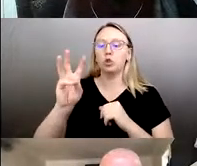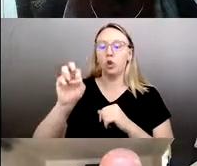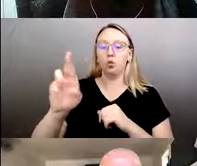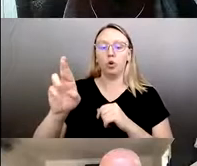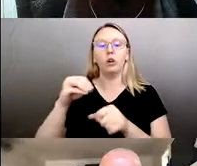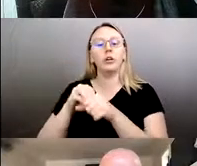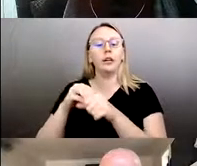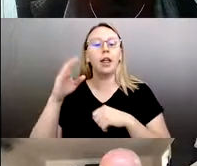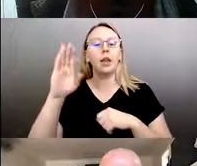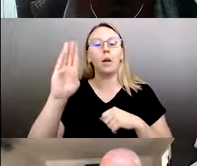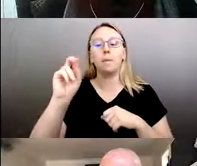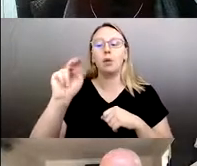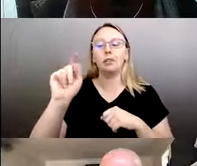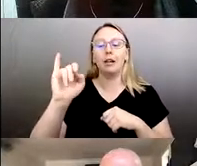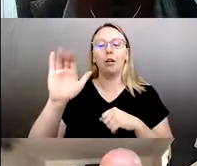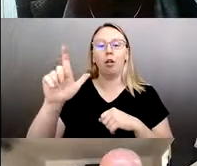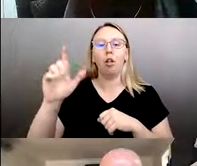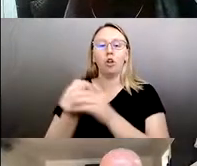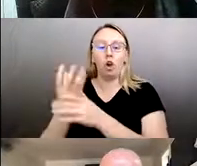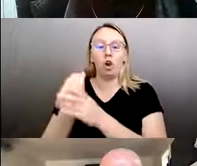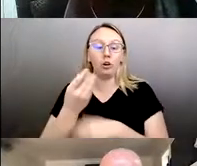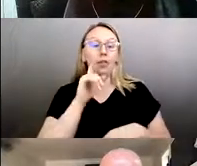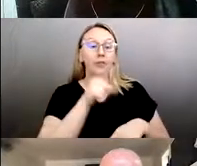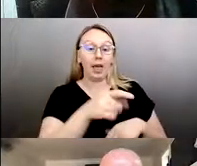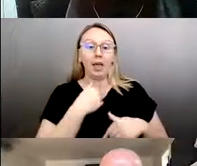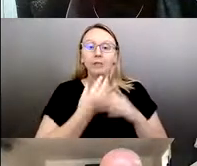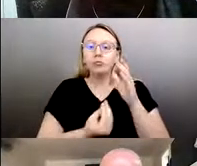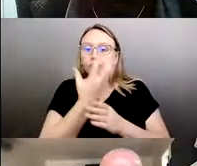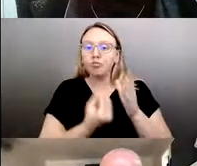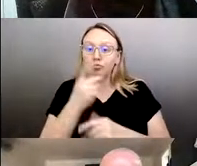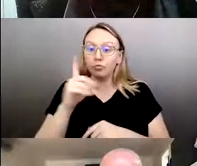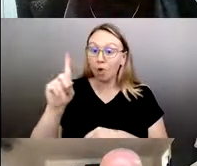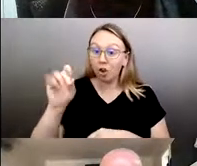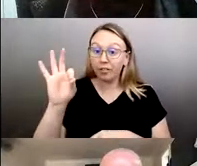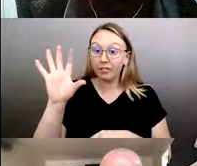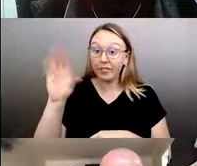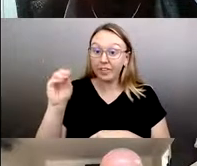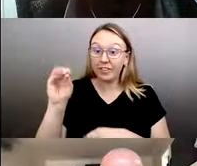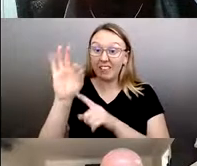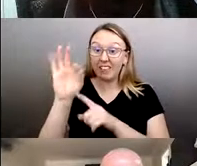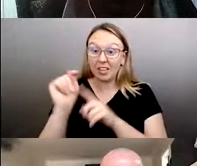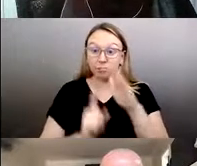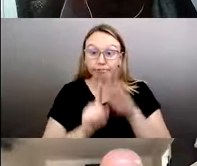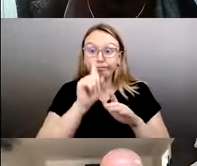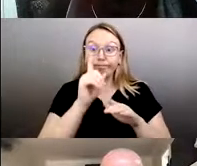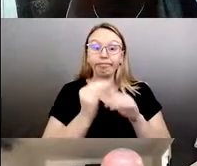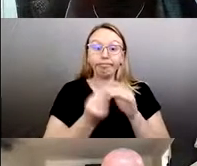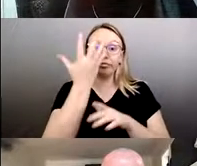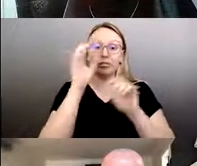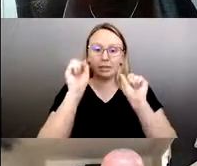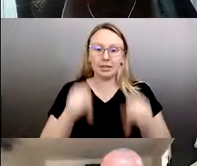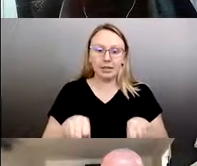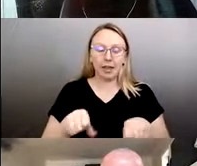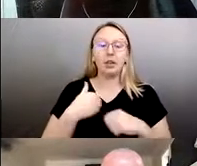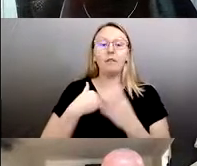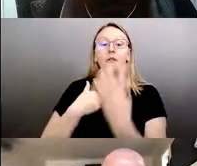which shoots water 150 feet in the air. The fountain itself represents Lake Michigan with four sets of